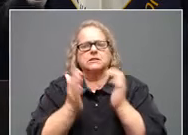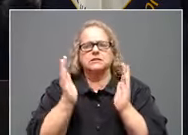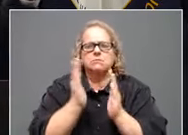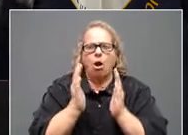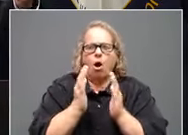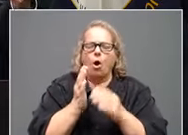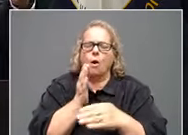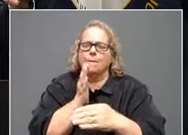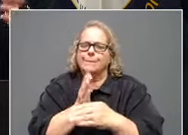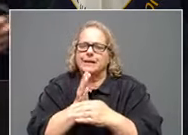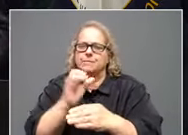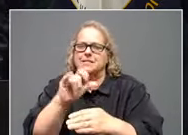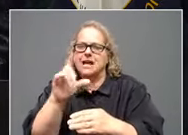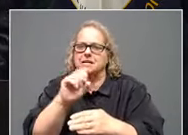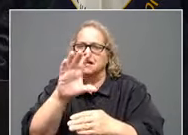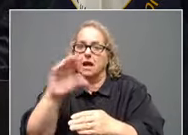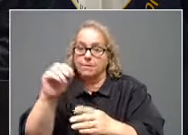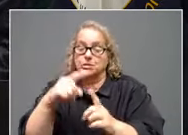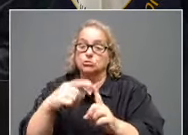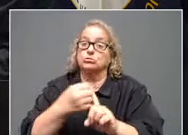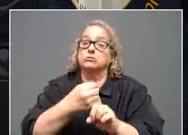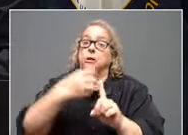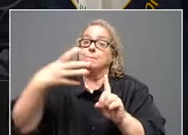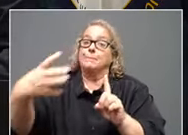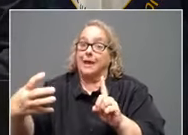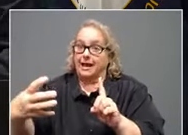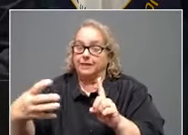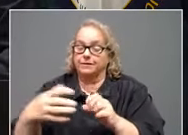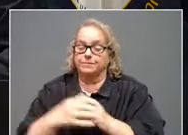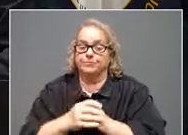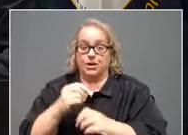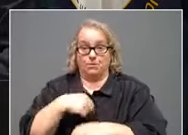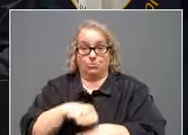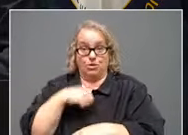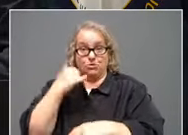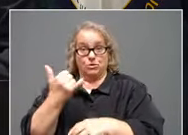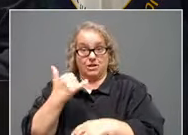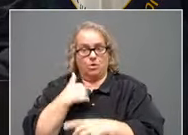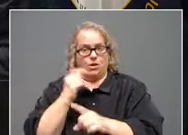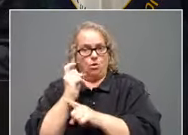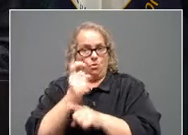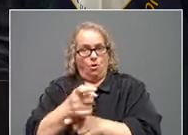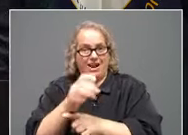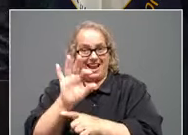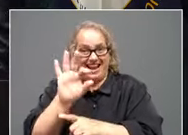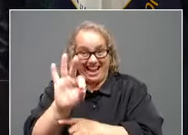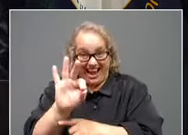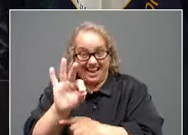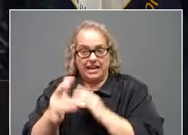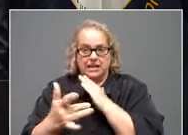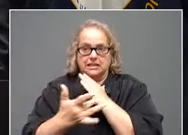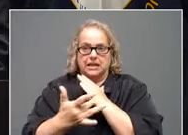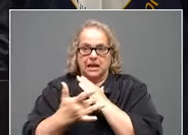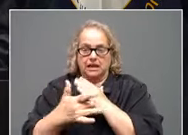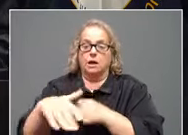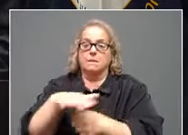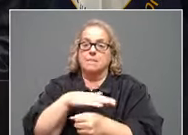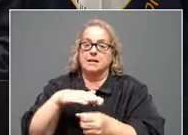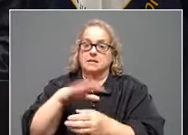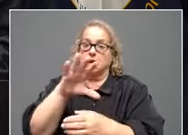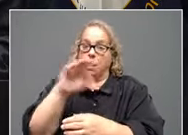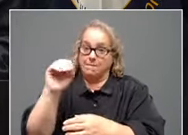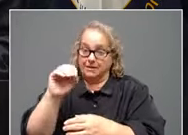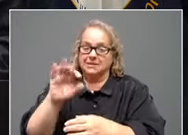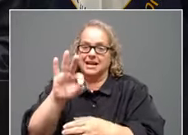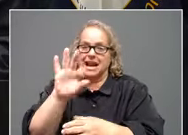really big, knowing their home has been here. So I'm proud today that we're awarding 9 tech-based companies a total of $900,000 through